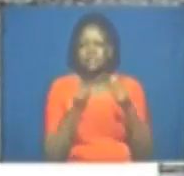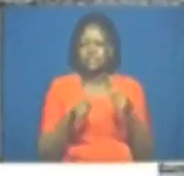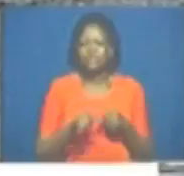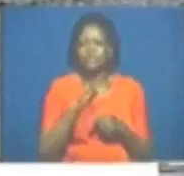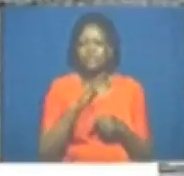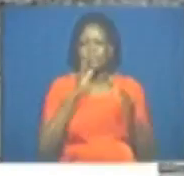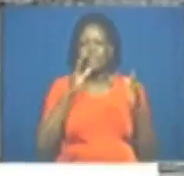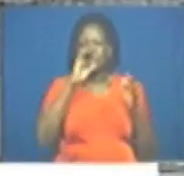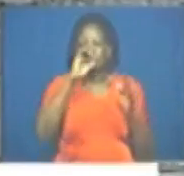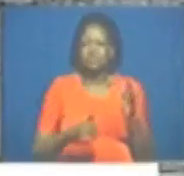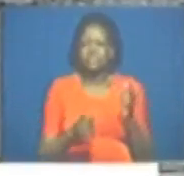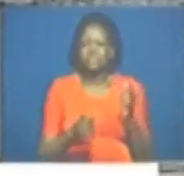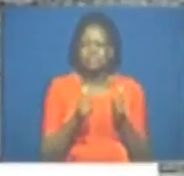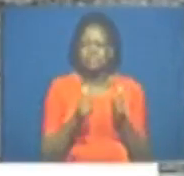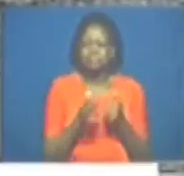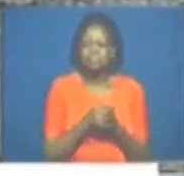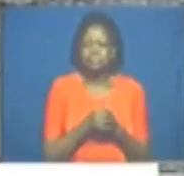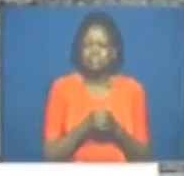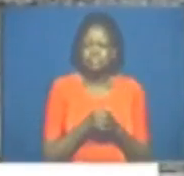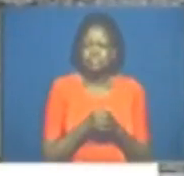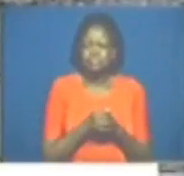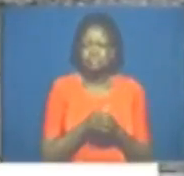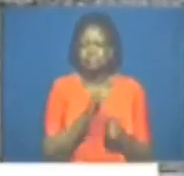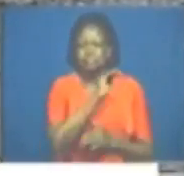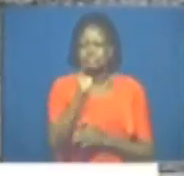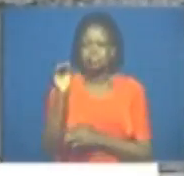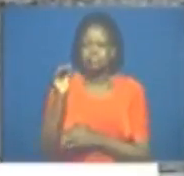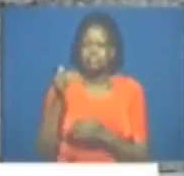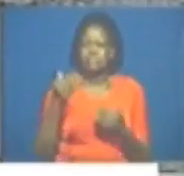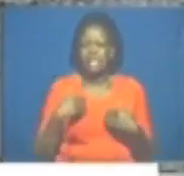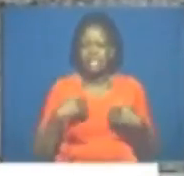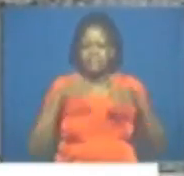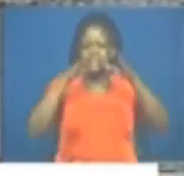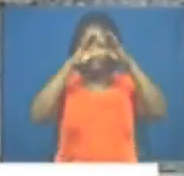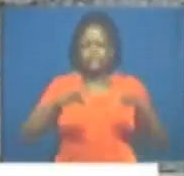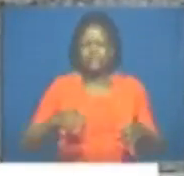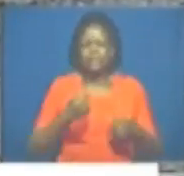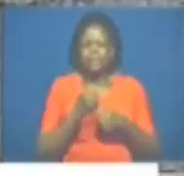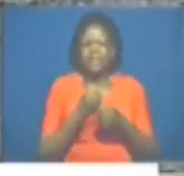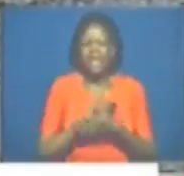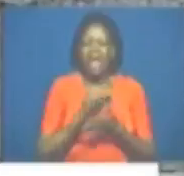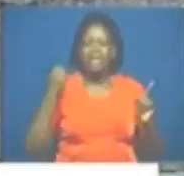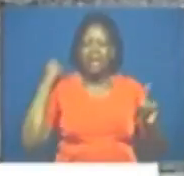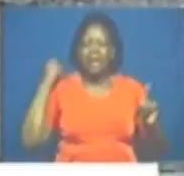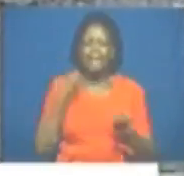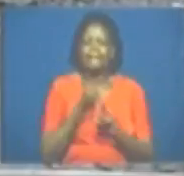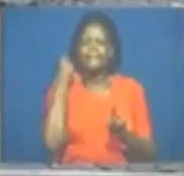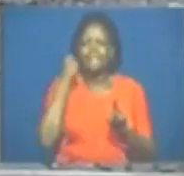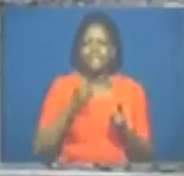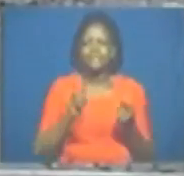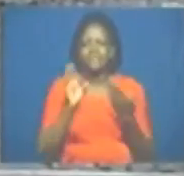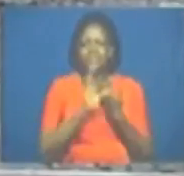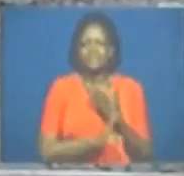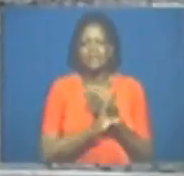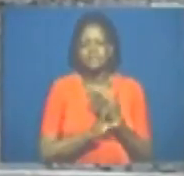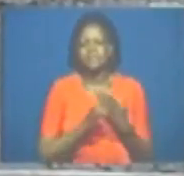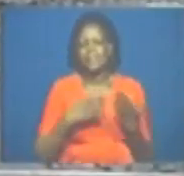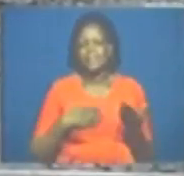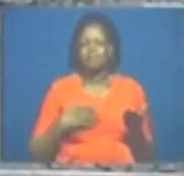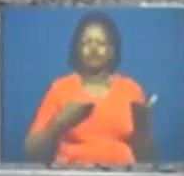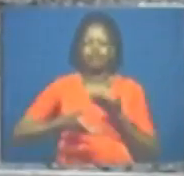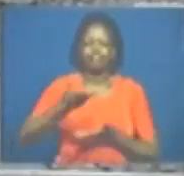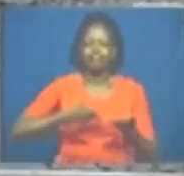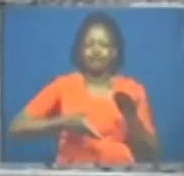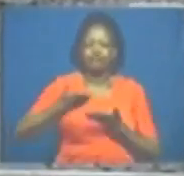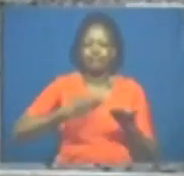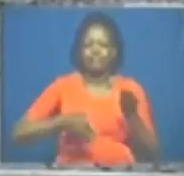question tonight, just to remind you, we ask you, has devolution made any impact in the country? Kindly do interact with us on our